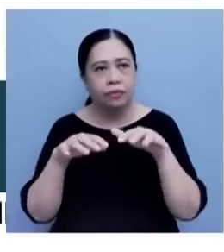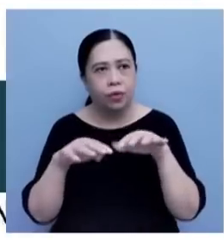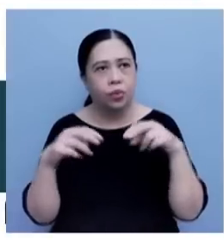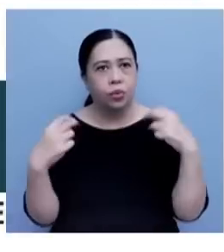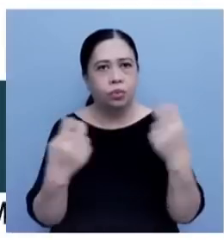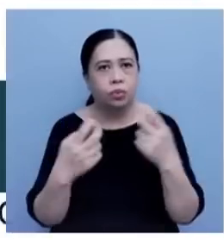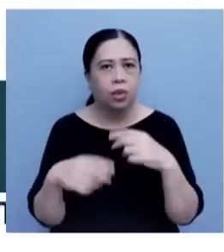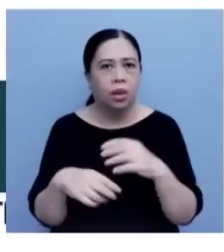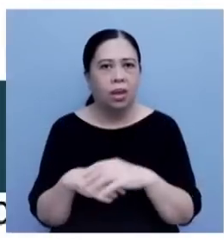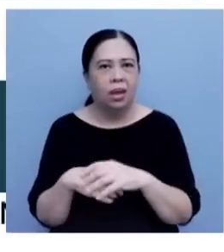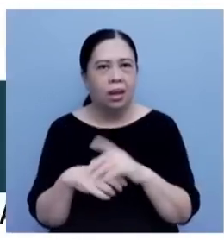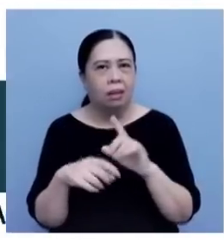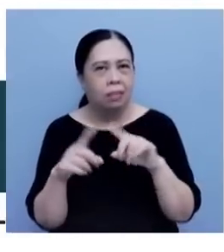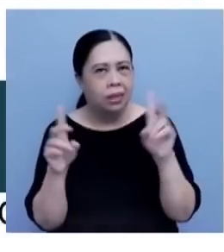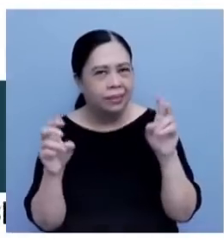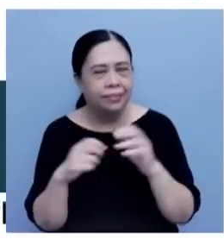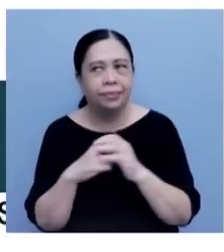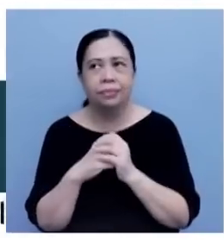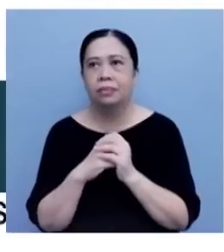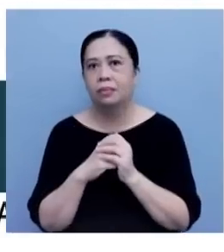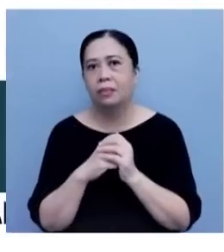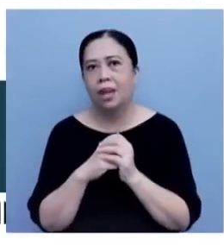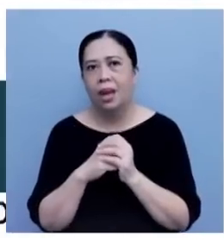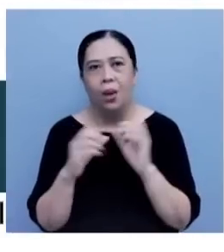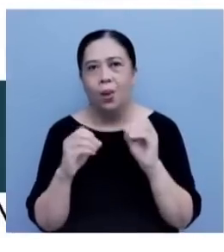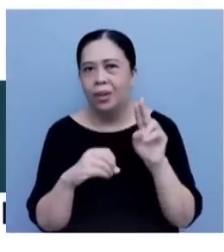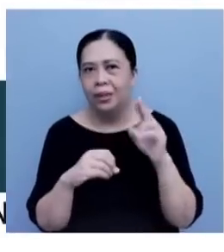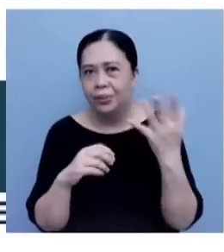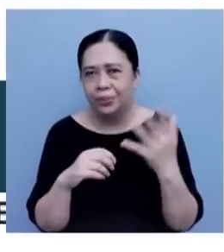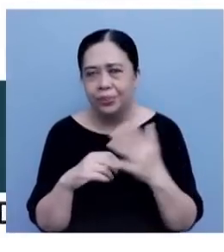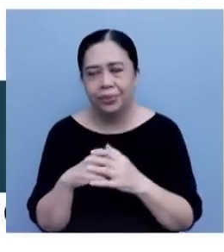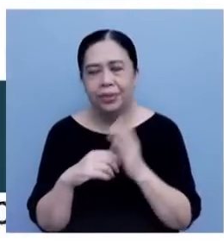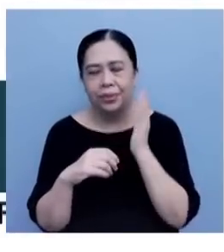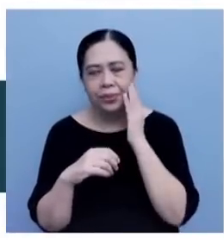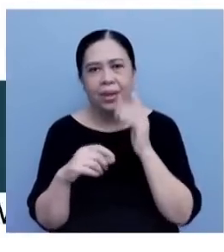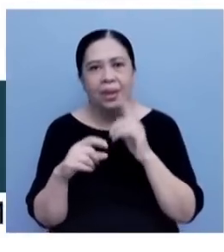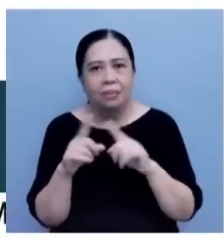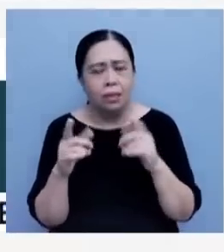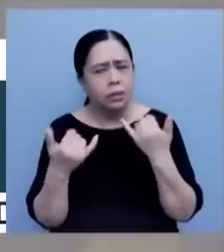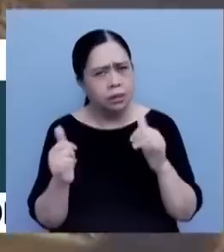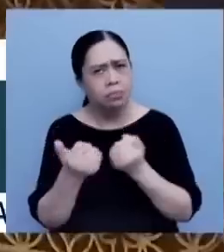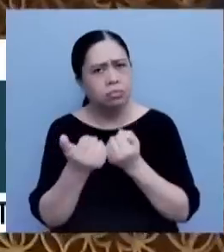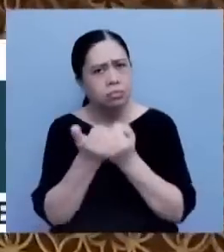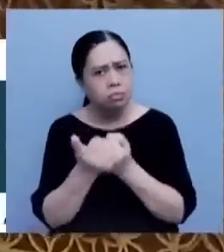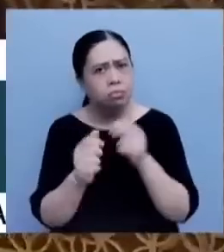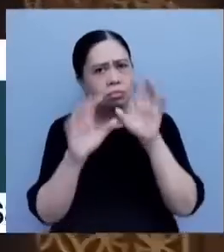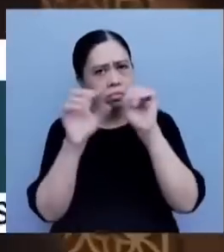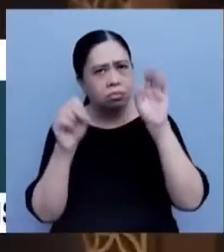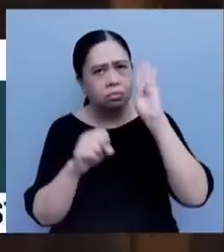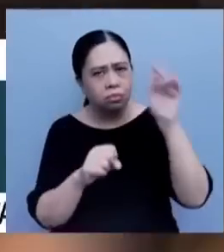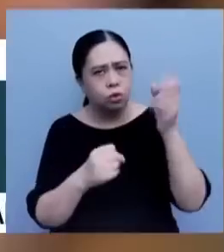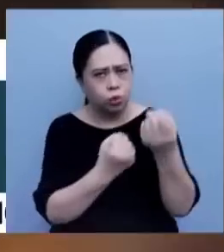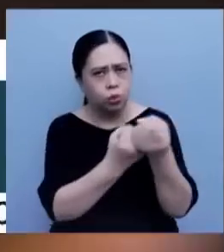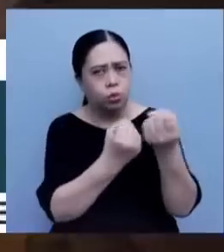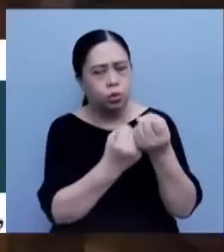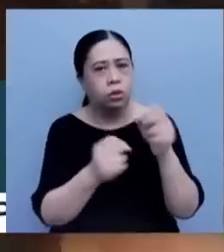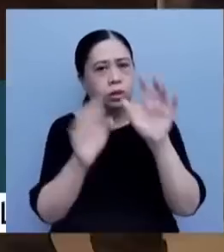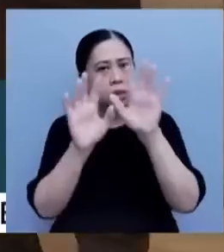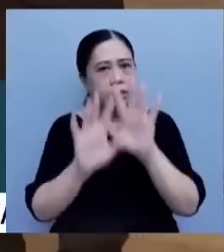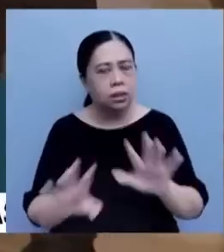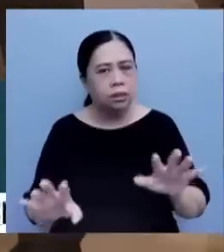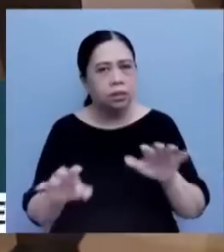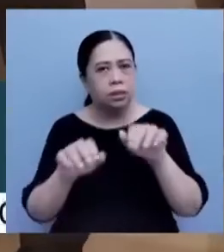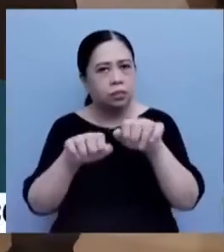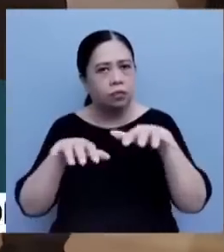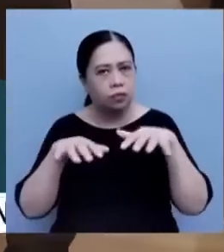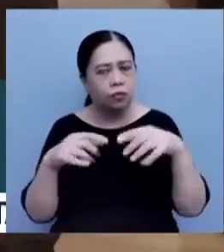useless talking shop, I fully support the attendance of the president in the ASEAN Forum.